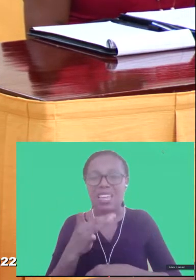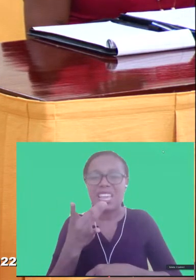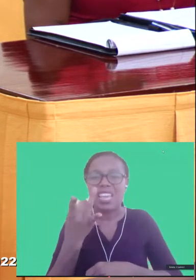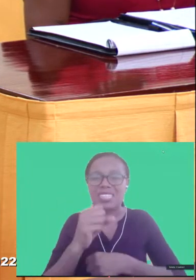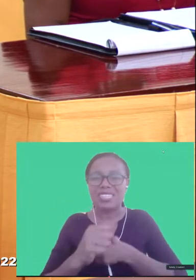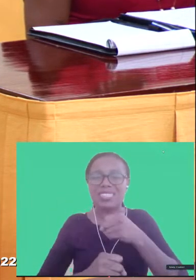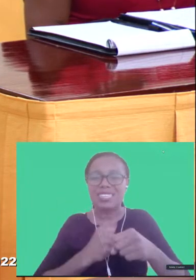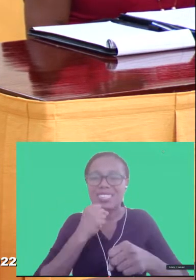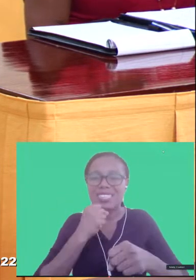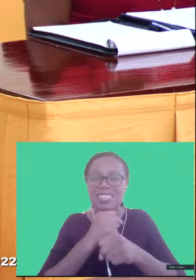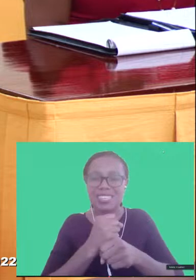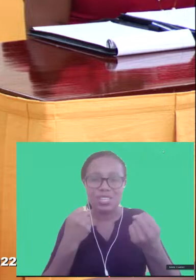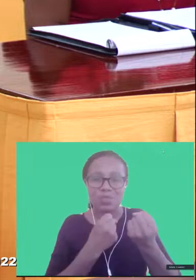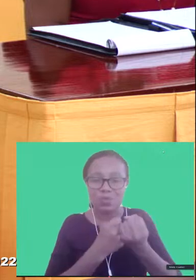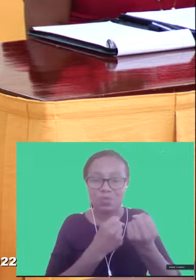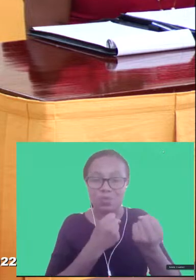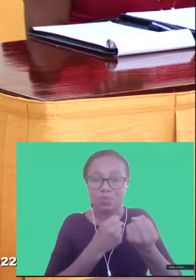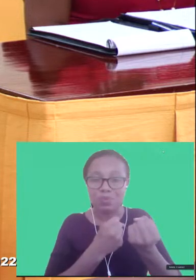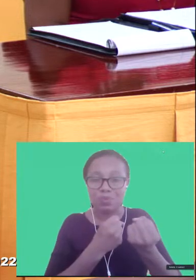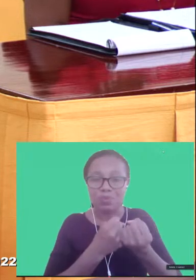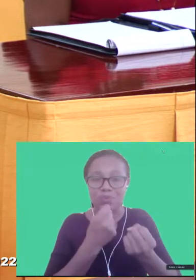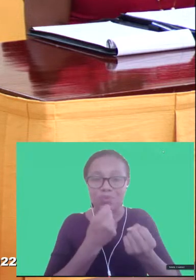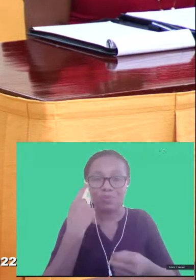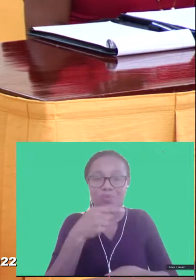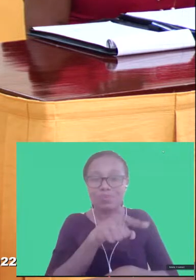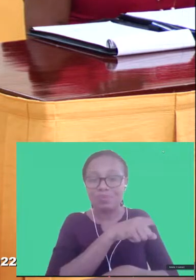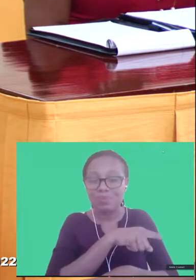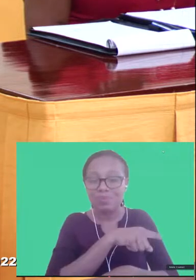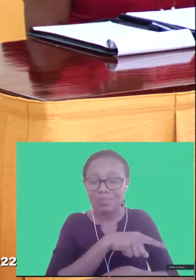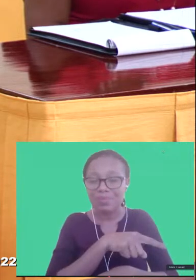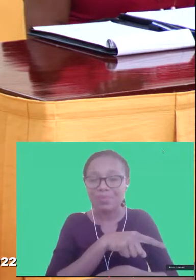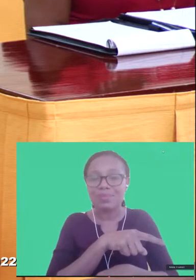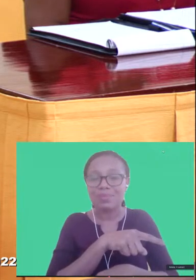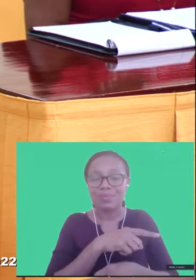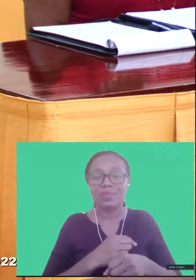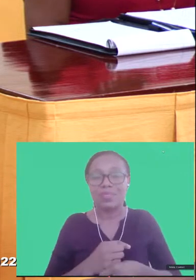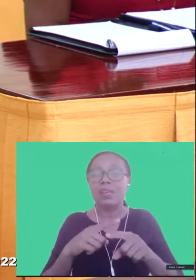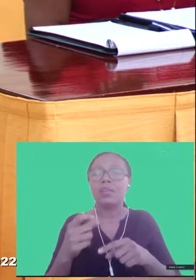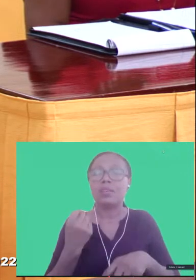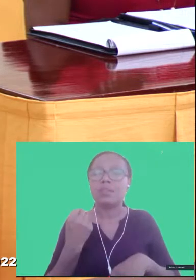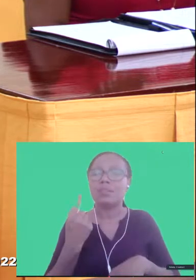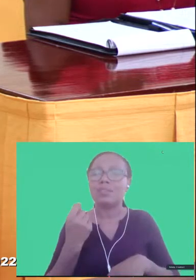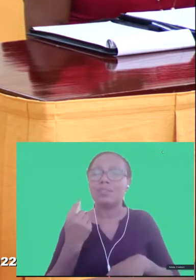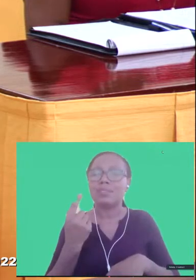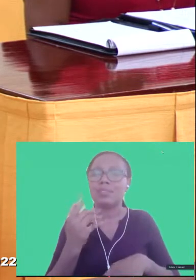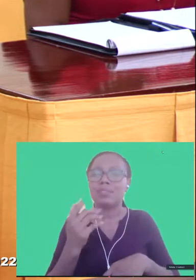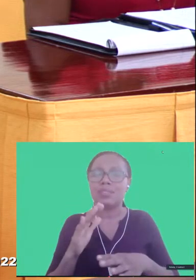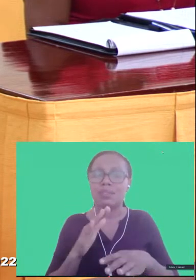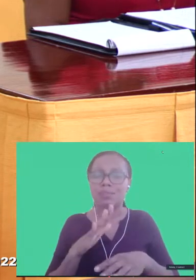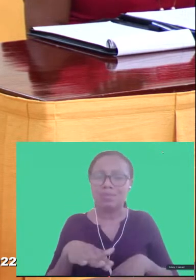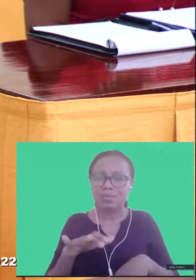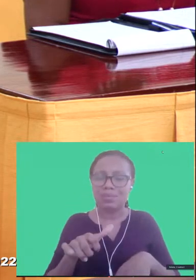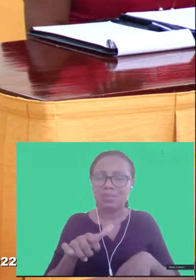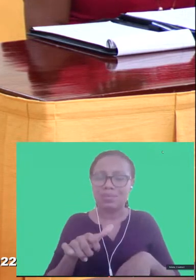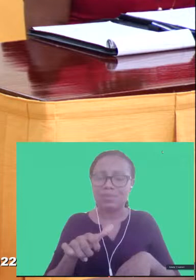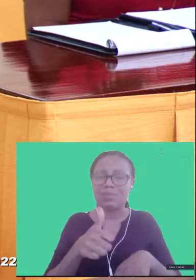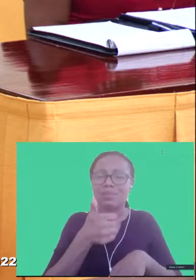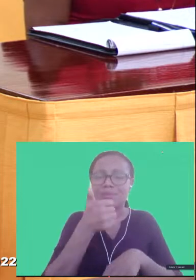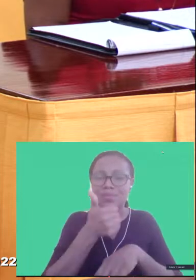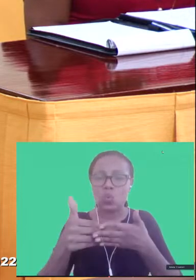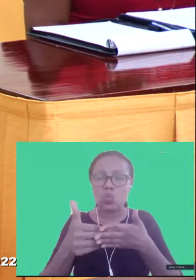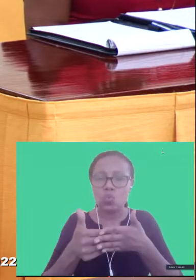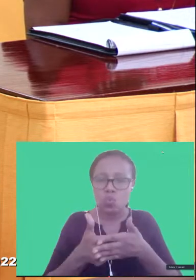new sectors of potential participation and investment, Madam Chair, by ordinary Barbadians cannot